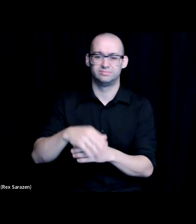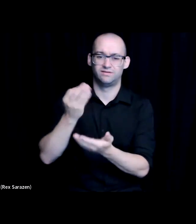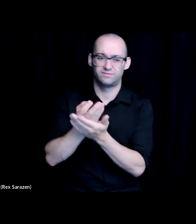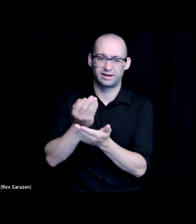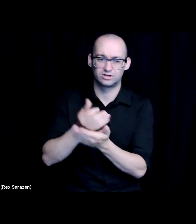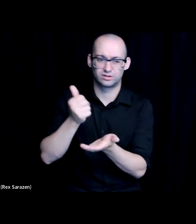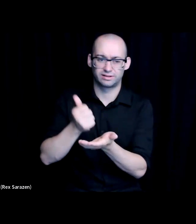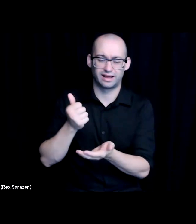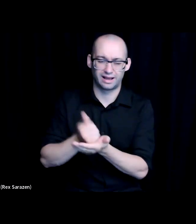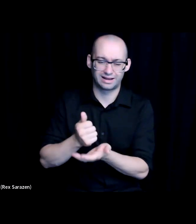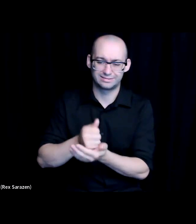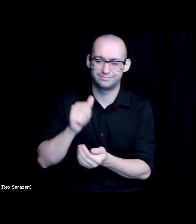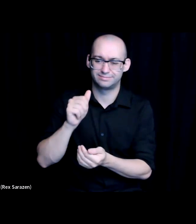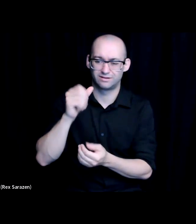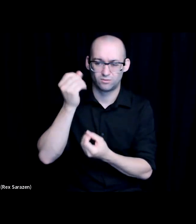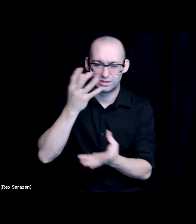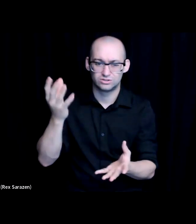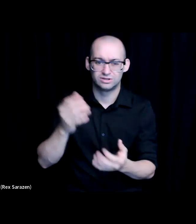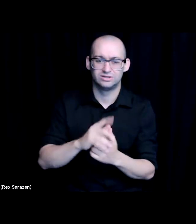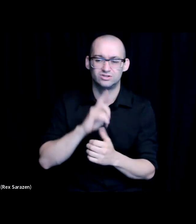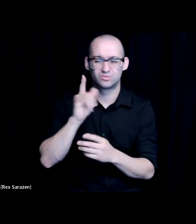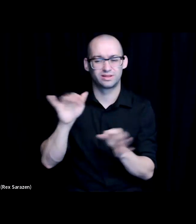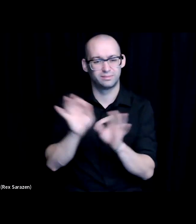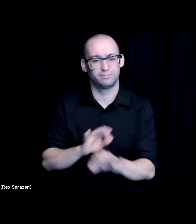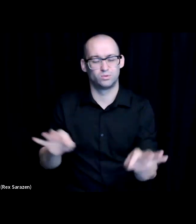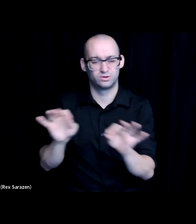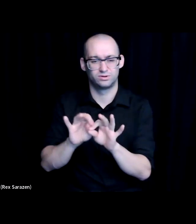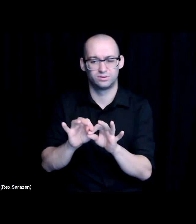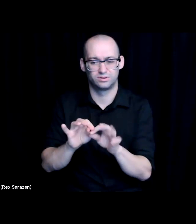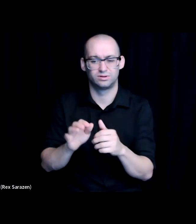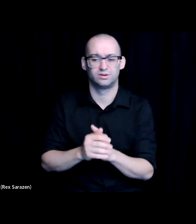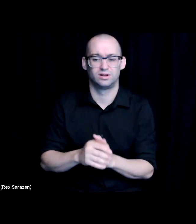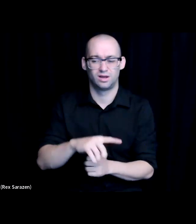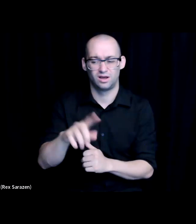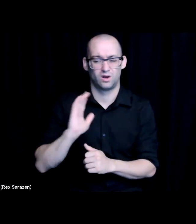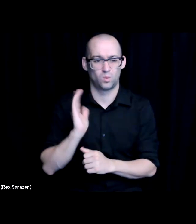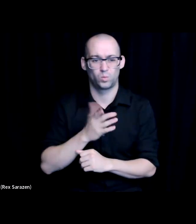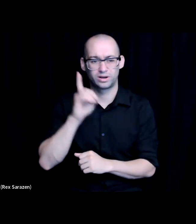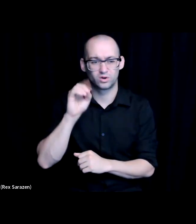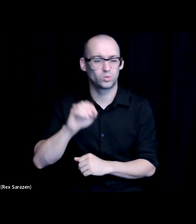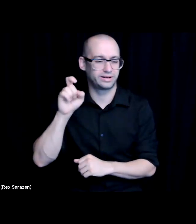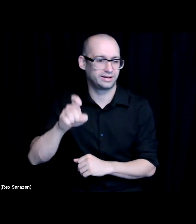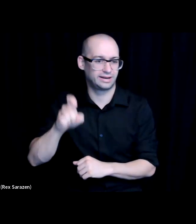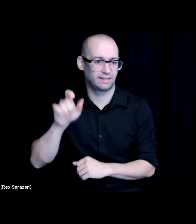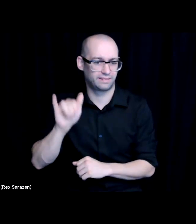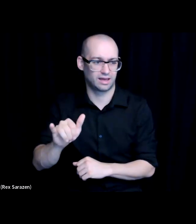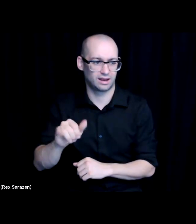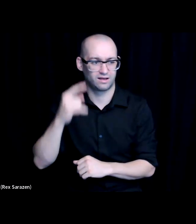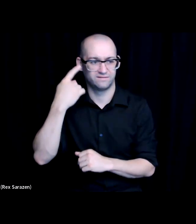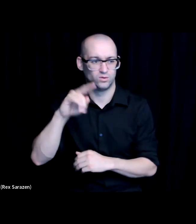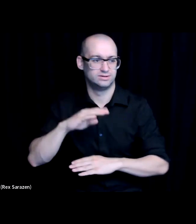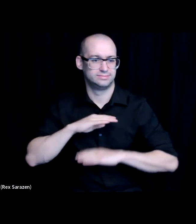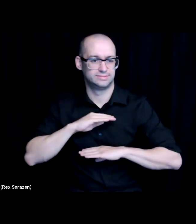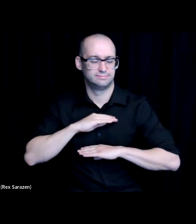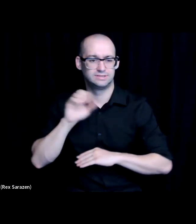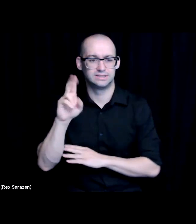to, I would say, business model almost, and that we do need, in order to be sustainable, we do